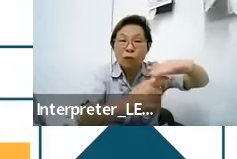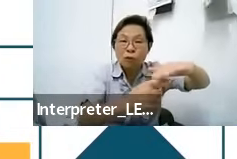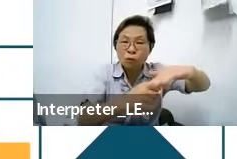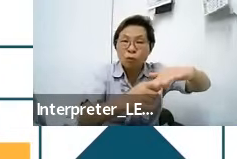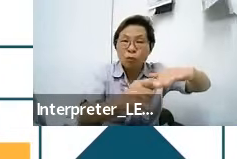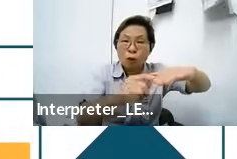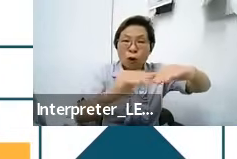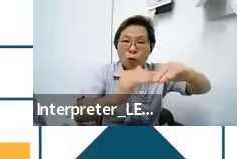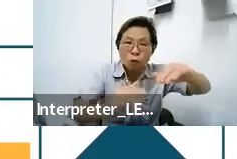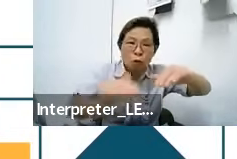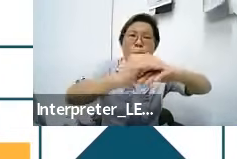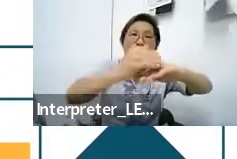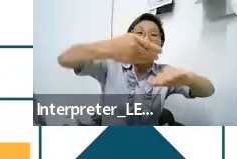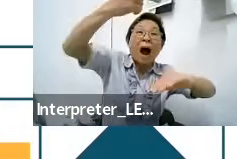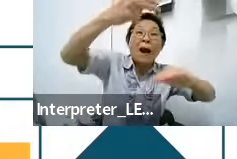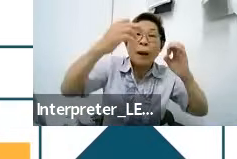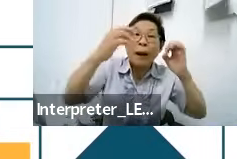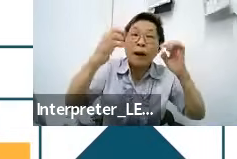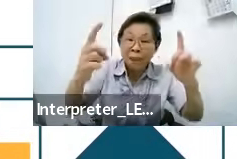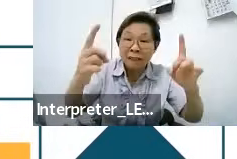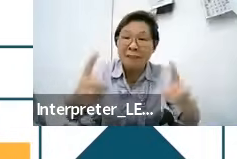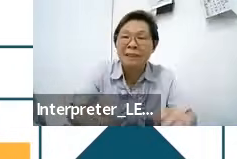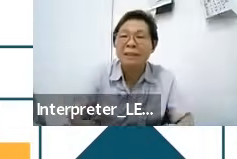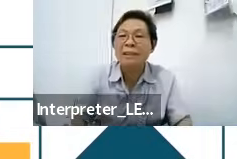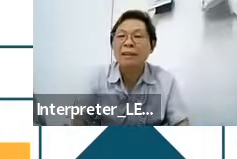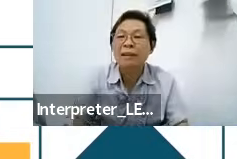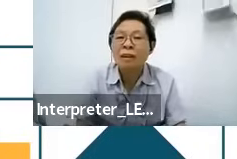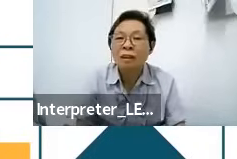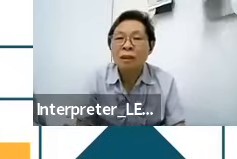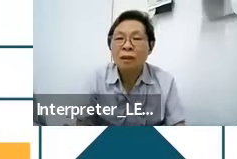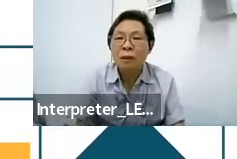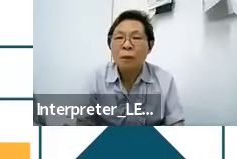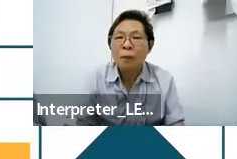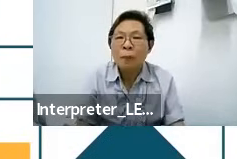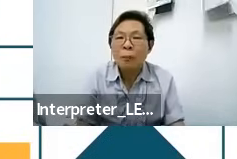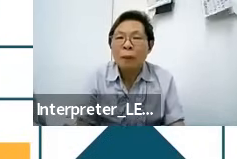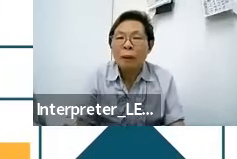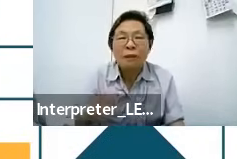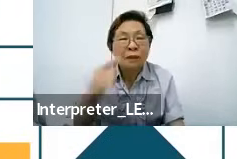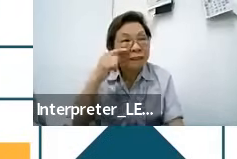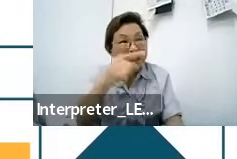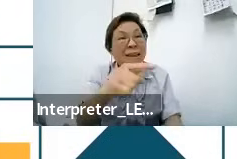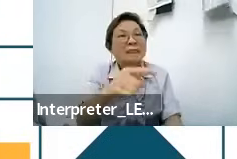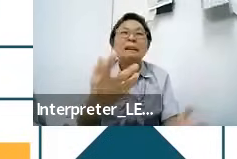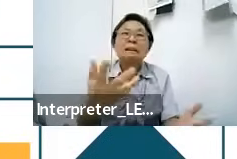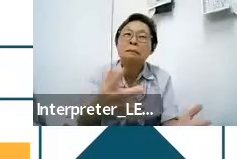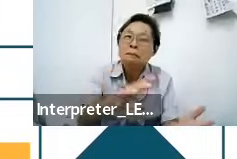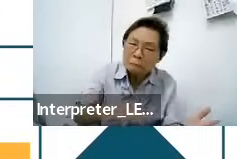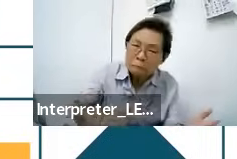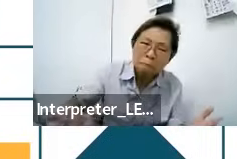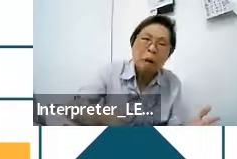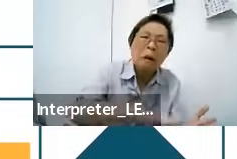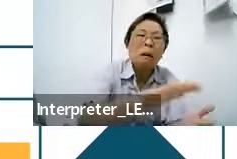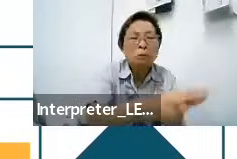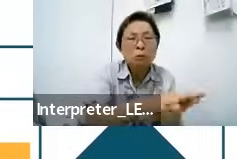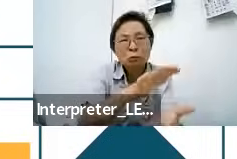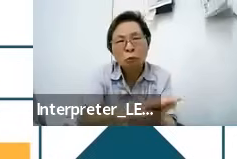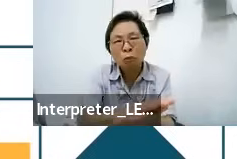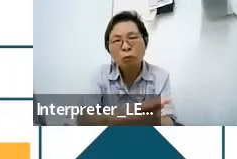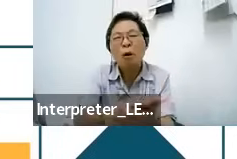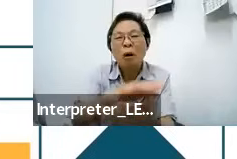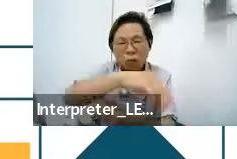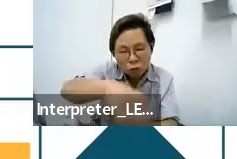will see the relationships among stakeholders and transitioning